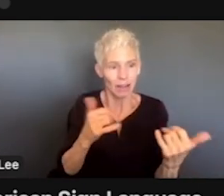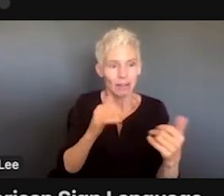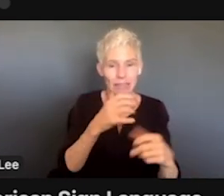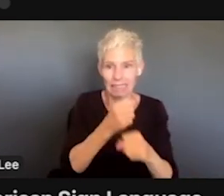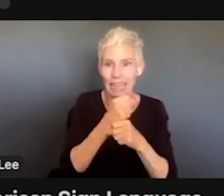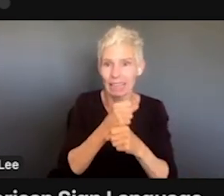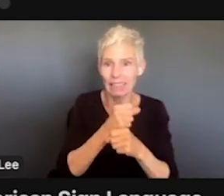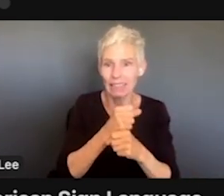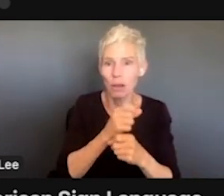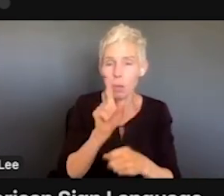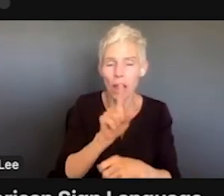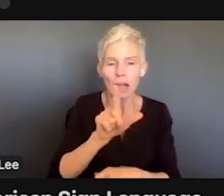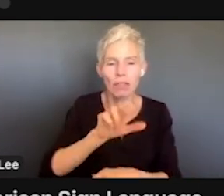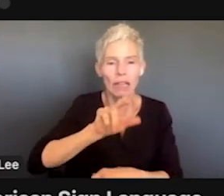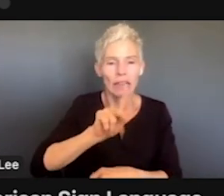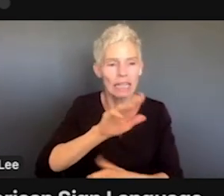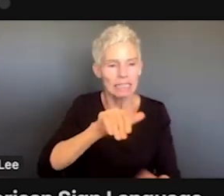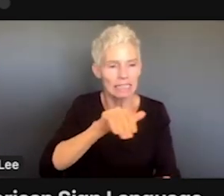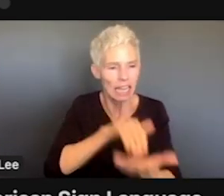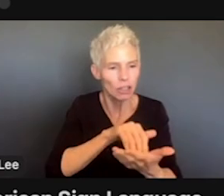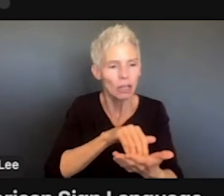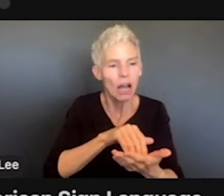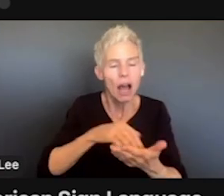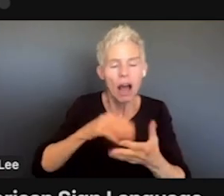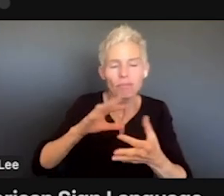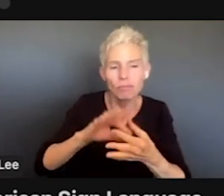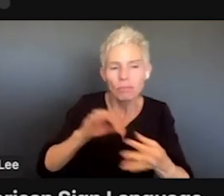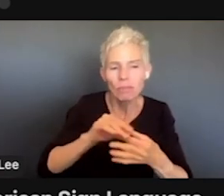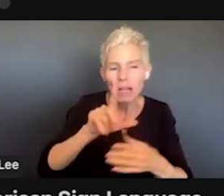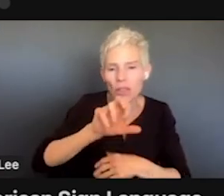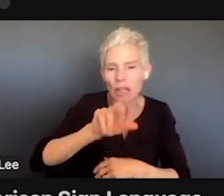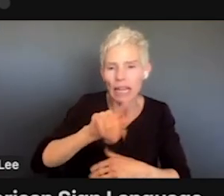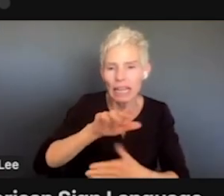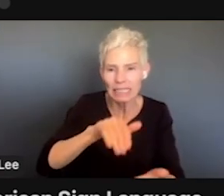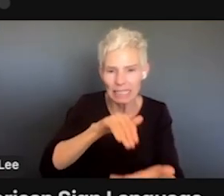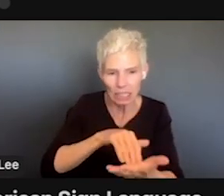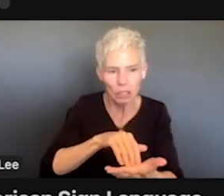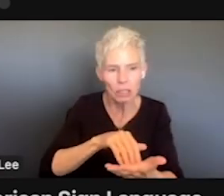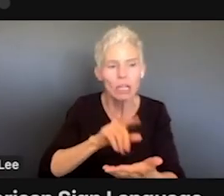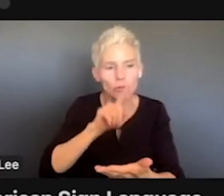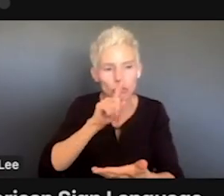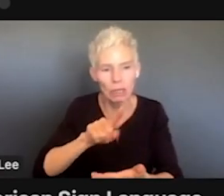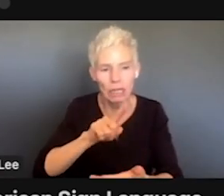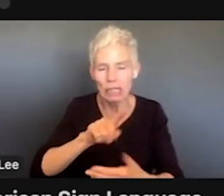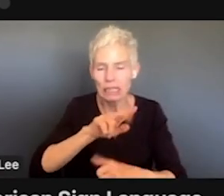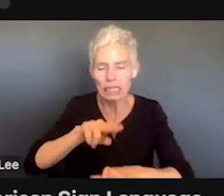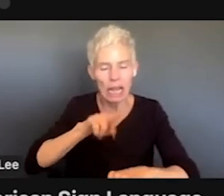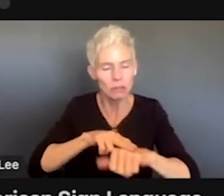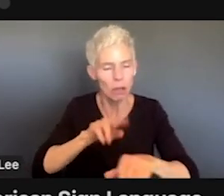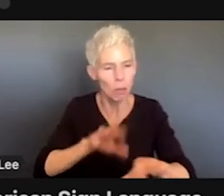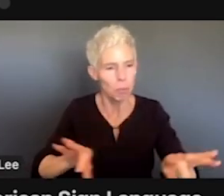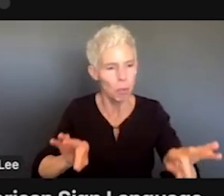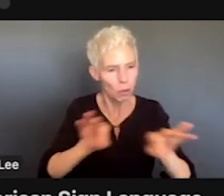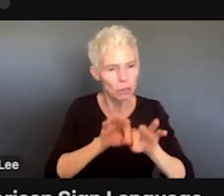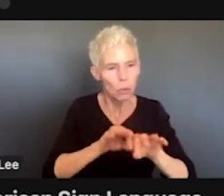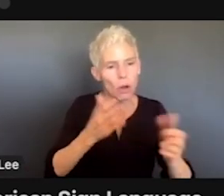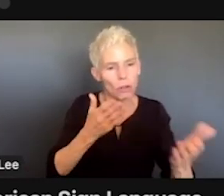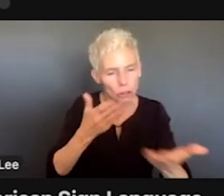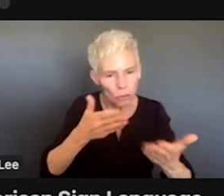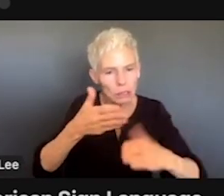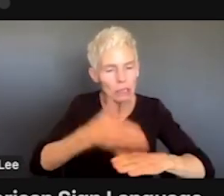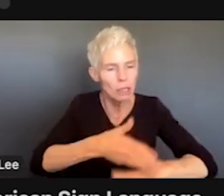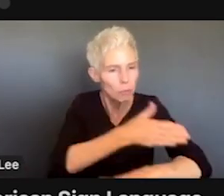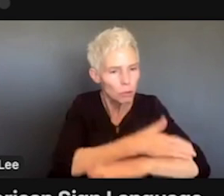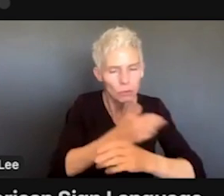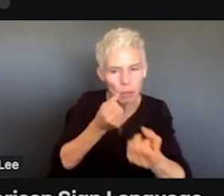I've talked about the Link Center a couple times on here, but it's a project of national significance to improve the services and supports for people who